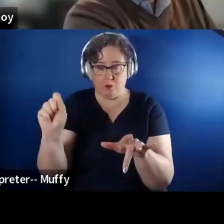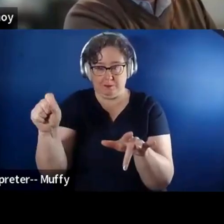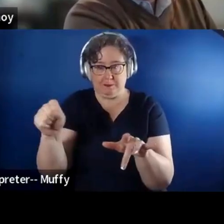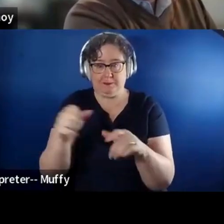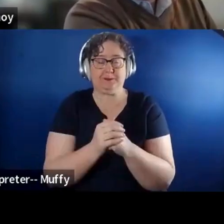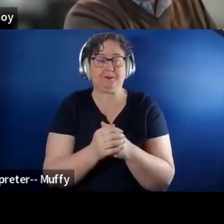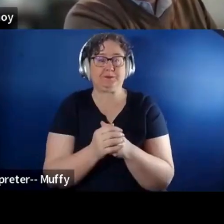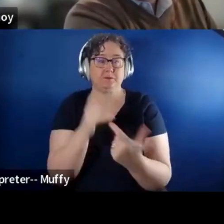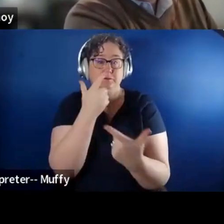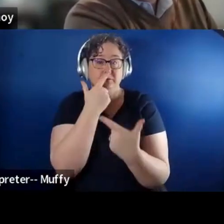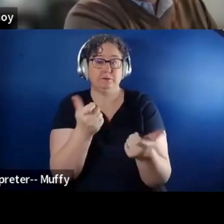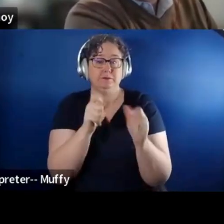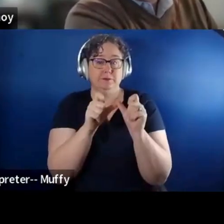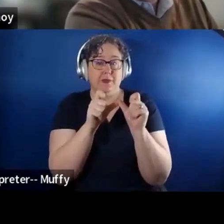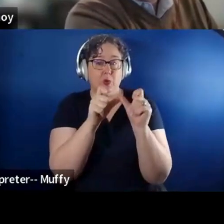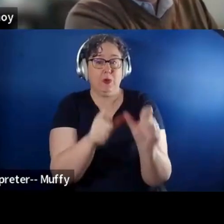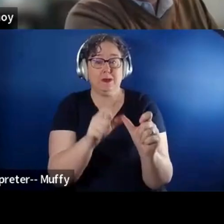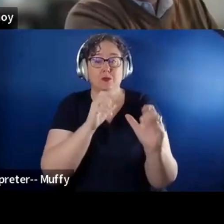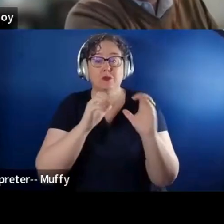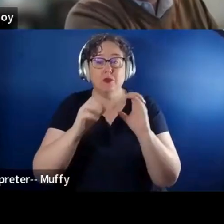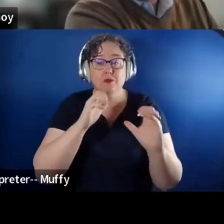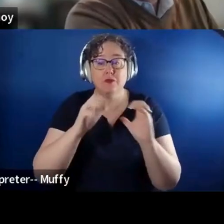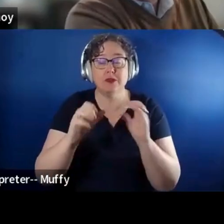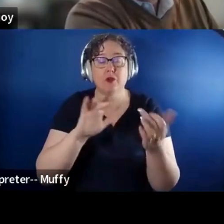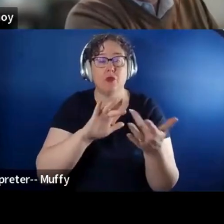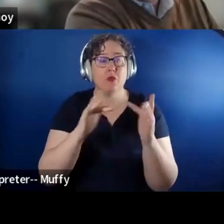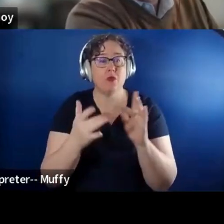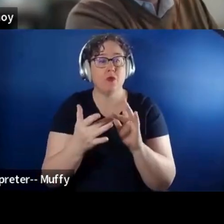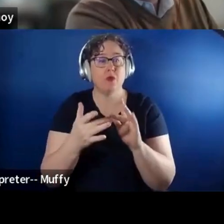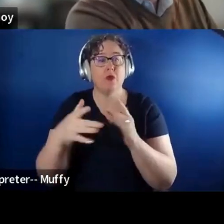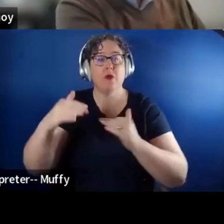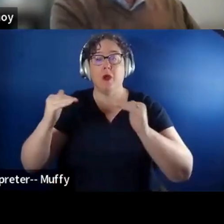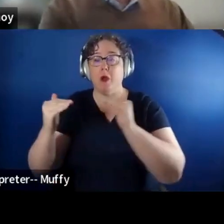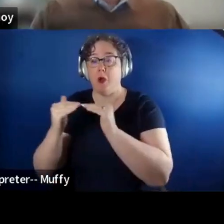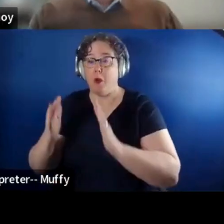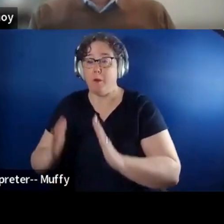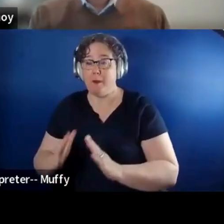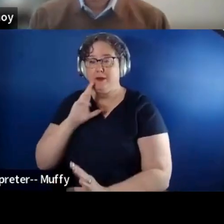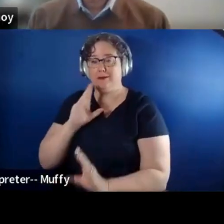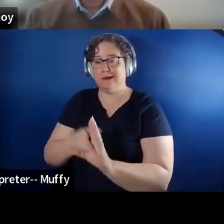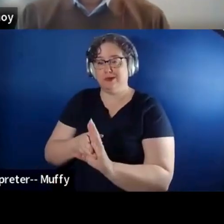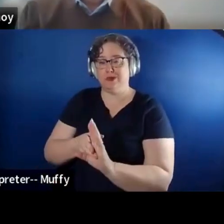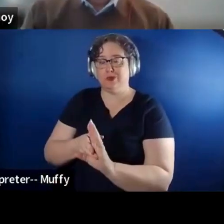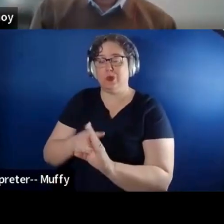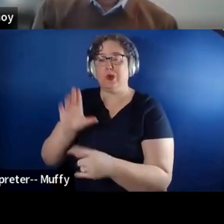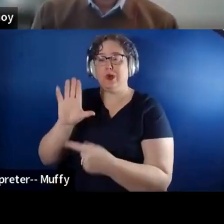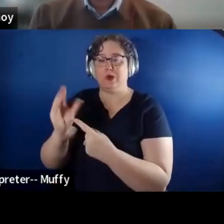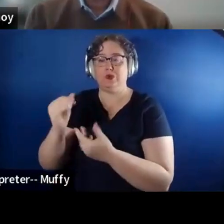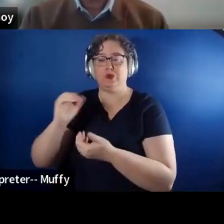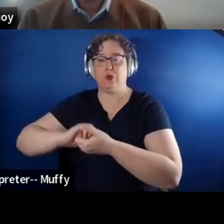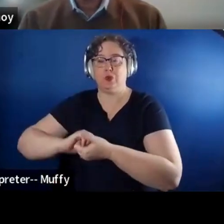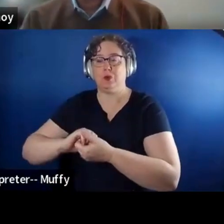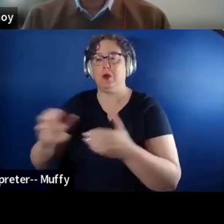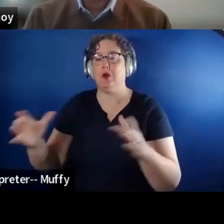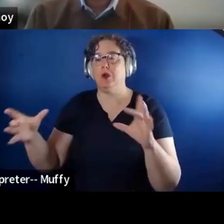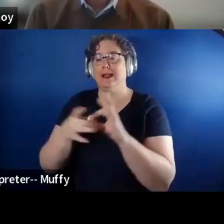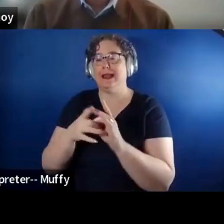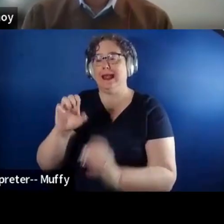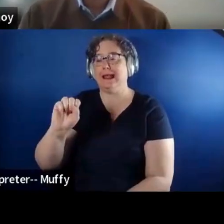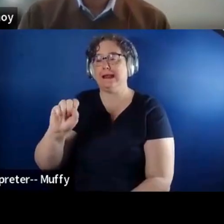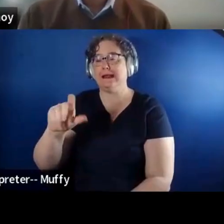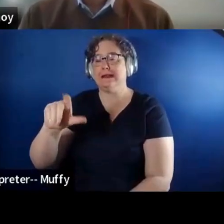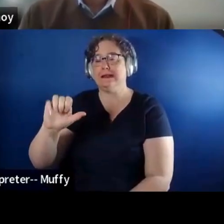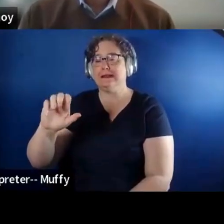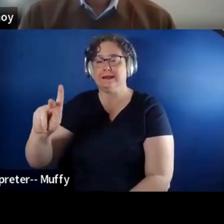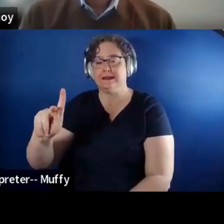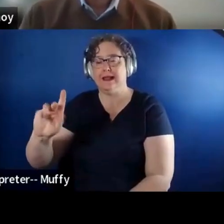you are interested in continuing the conversation online among peers, you can join us in the Cultural Partners Connect Slack channel,